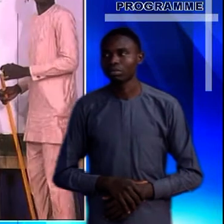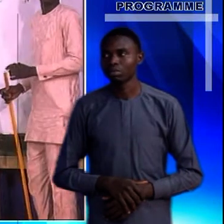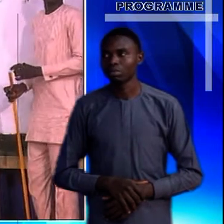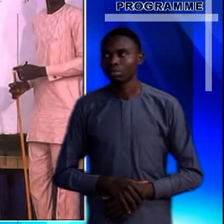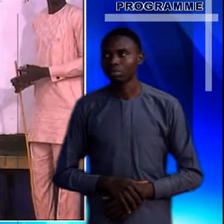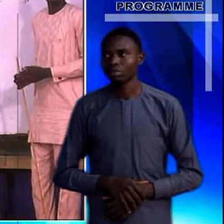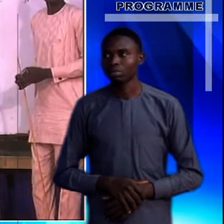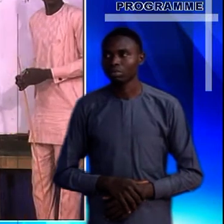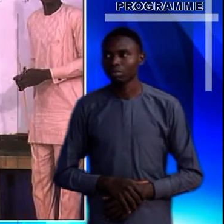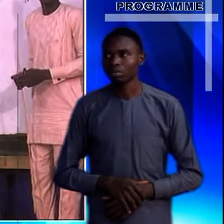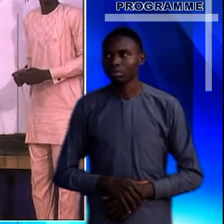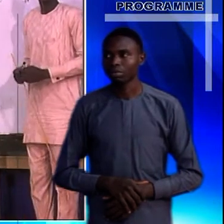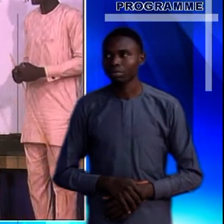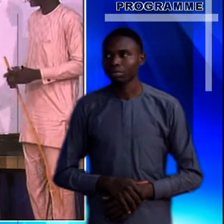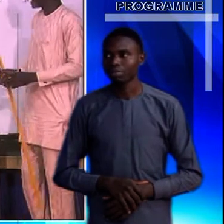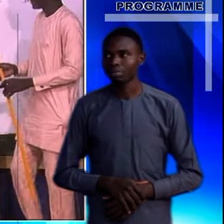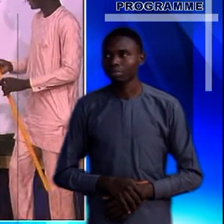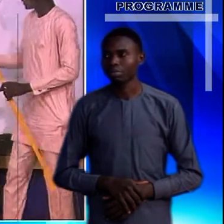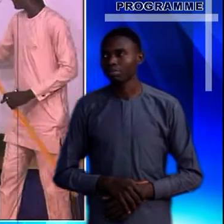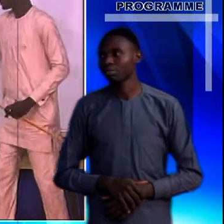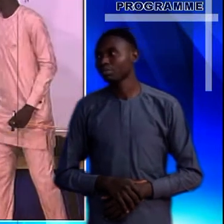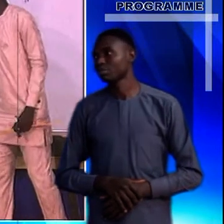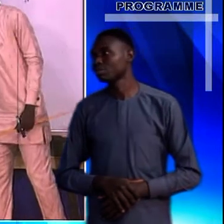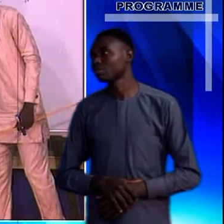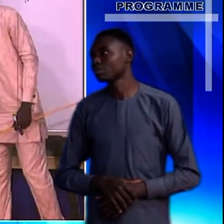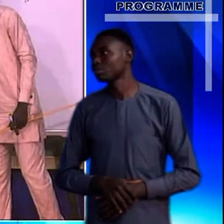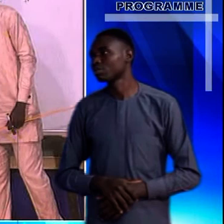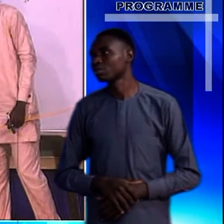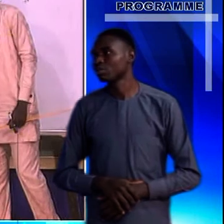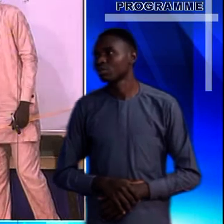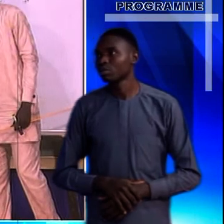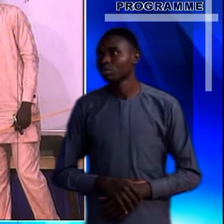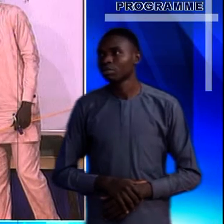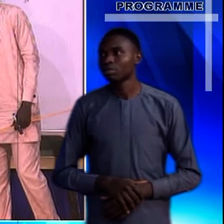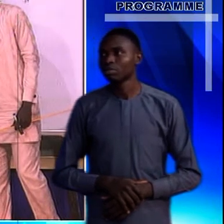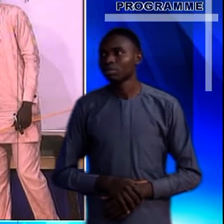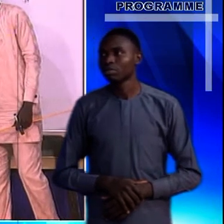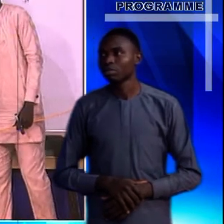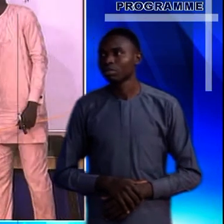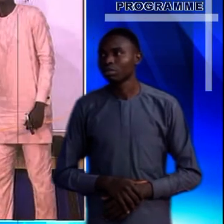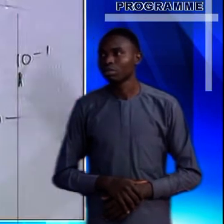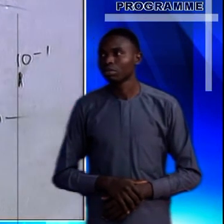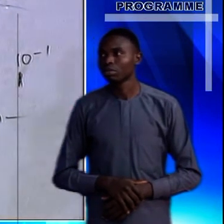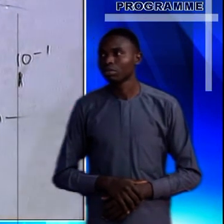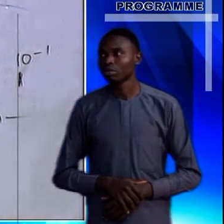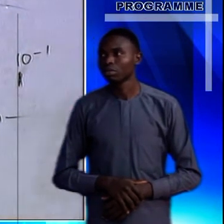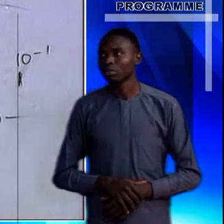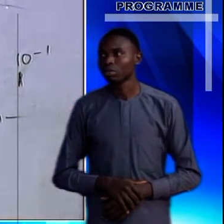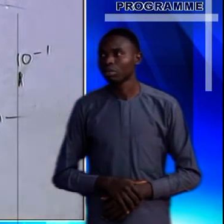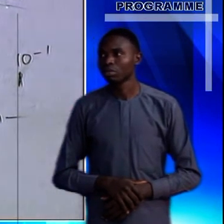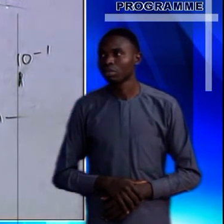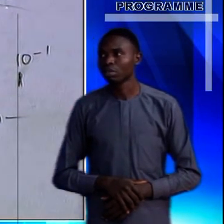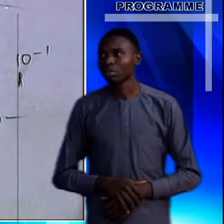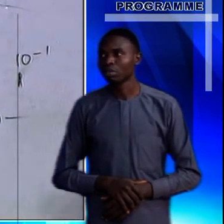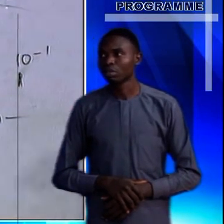1. It means that we have from 0 up to 9 decimeters will give us only